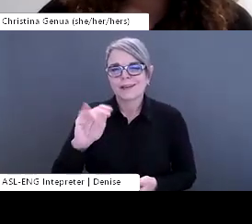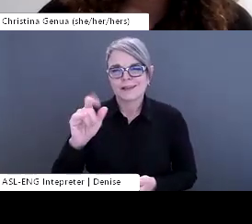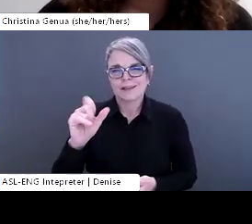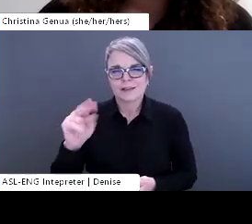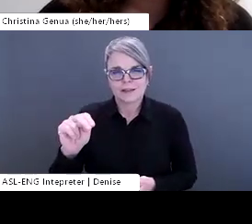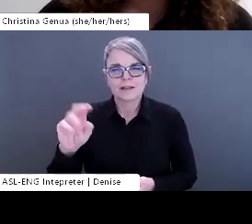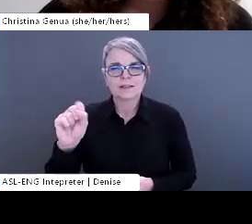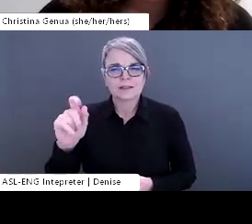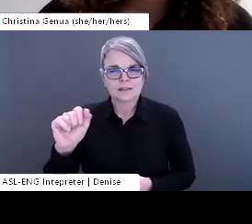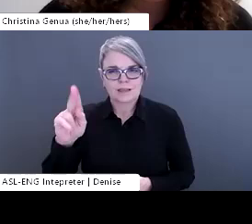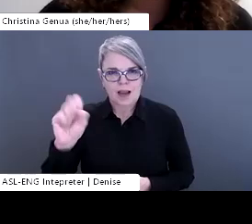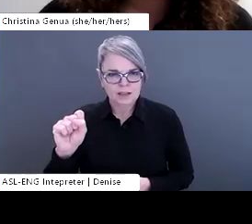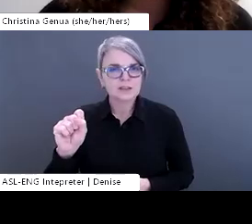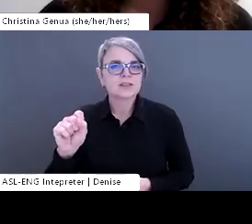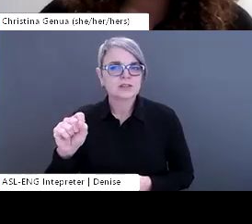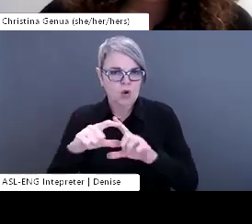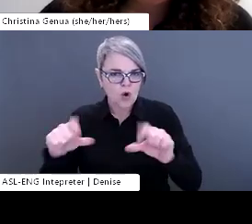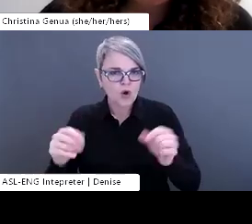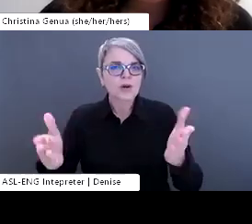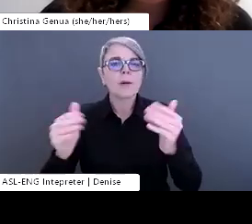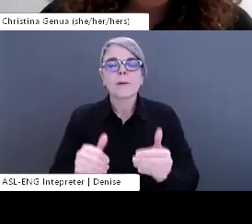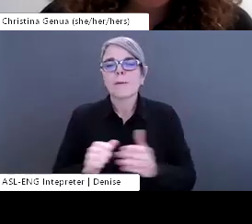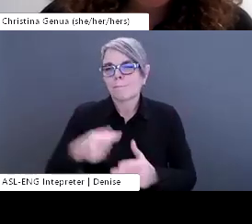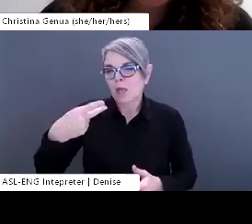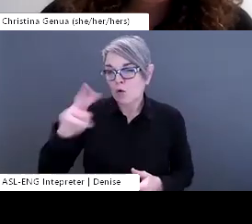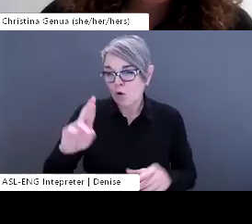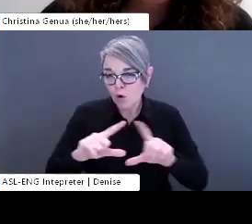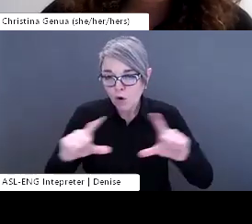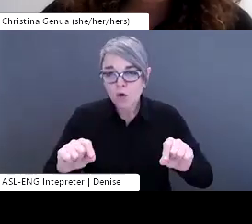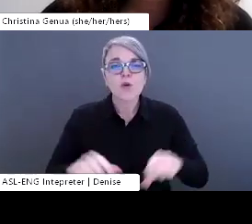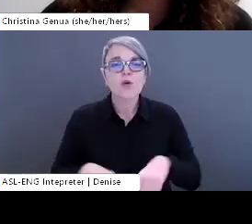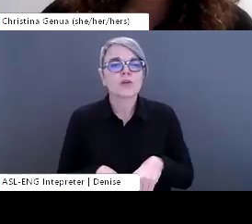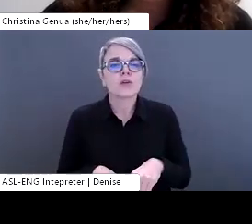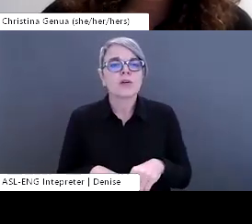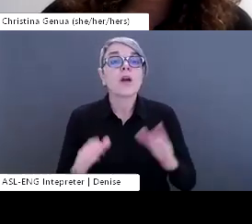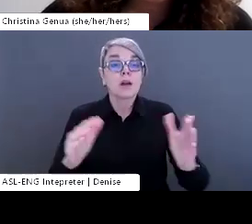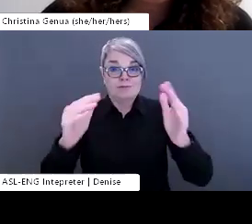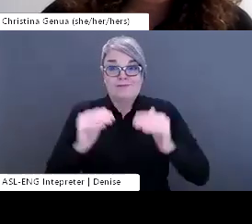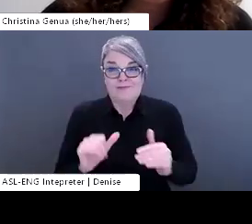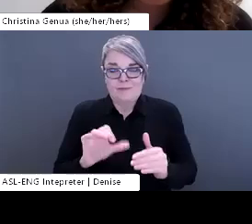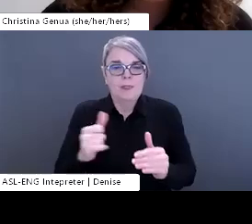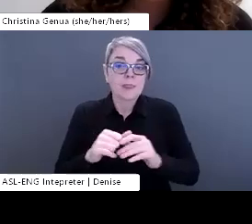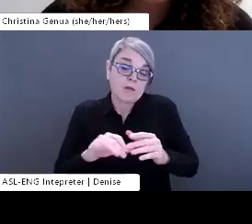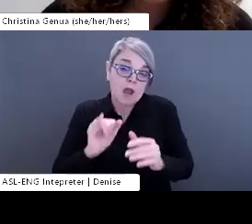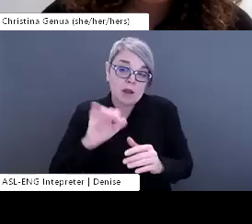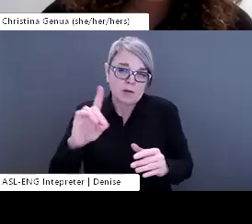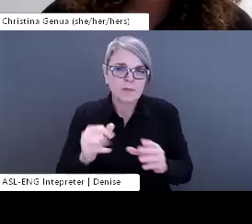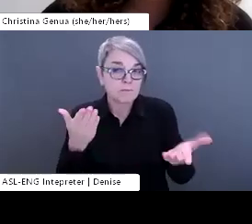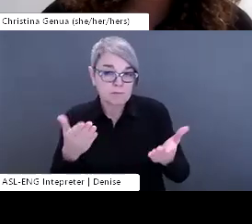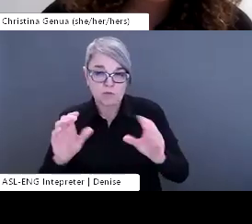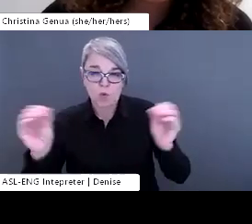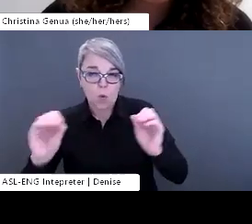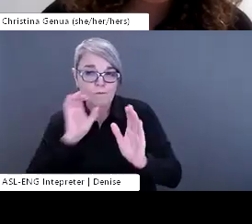other kinds of ID that will not have photo on it, but may be used as